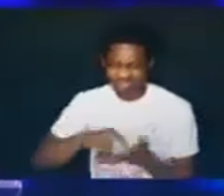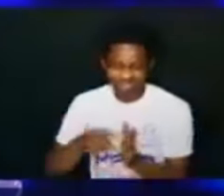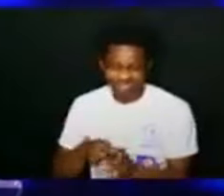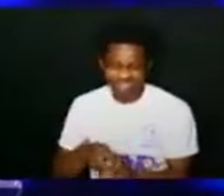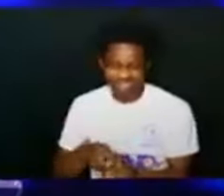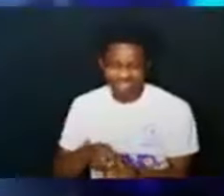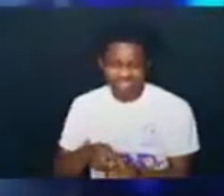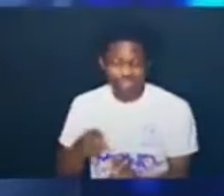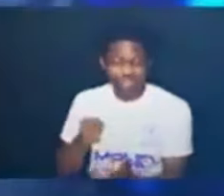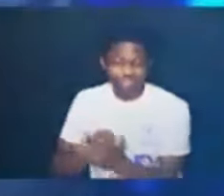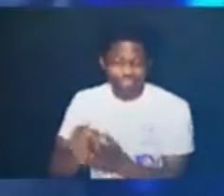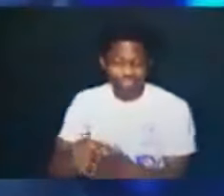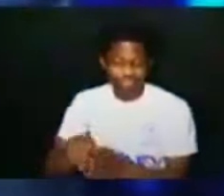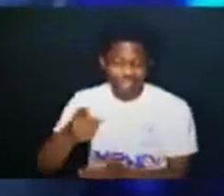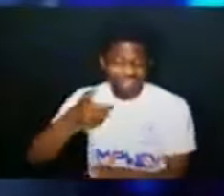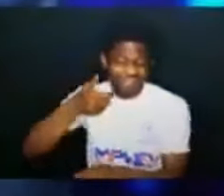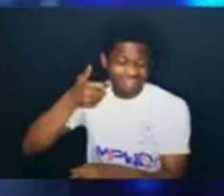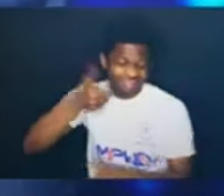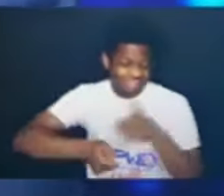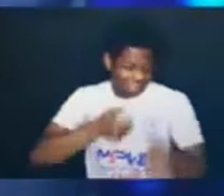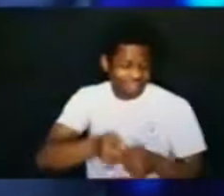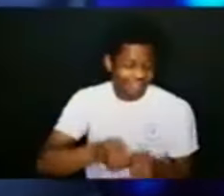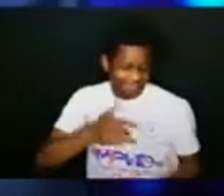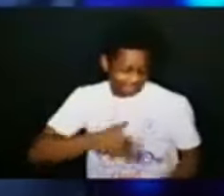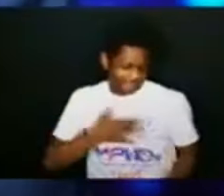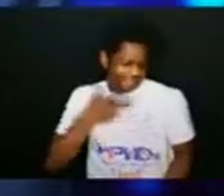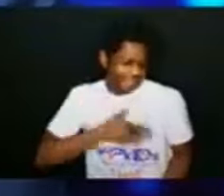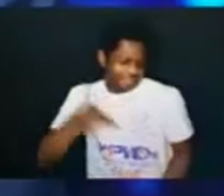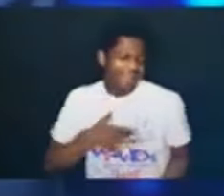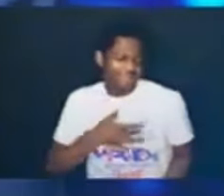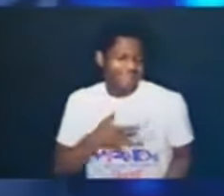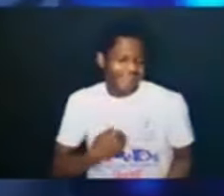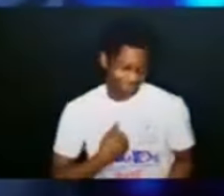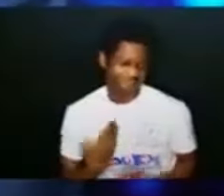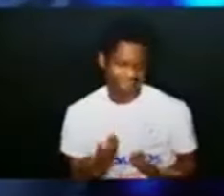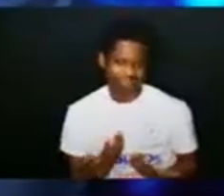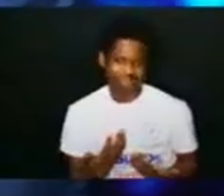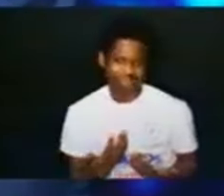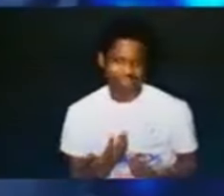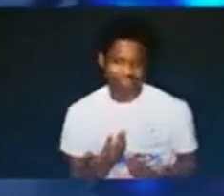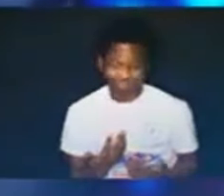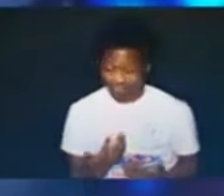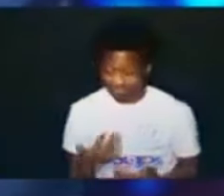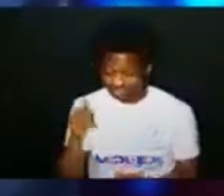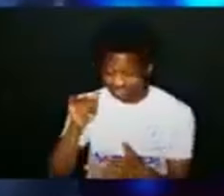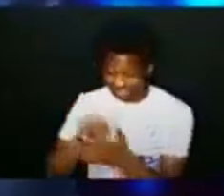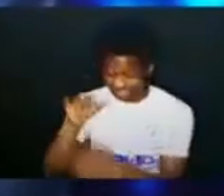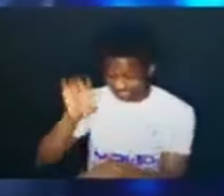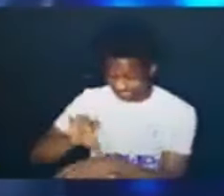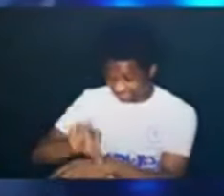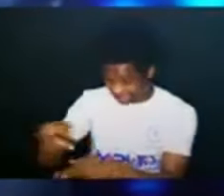It's paining him. Yeah, the church in Corinth was a handful for him.